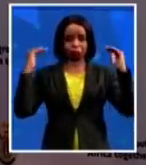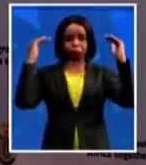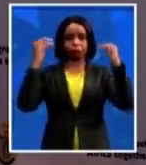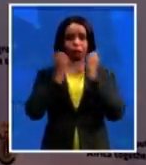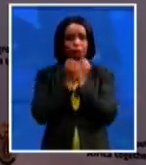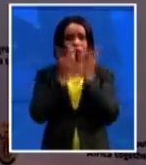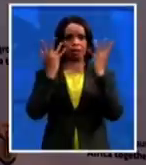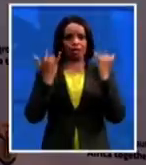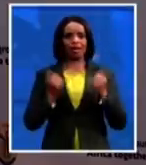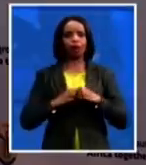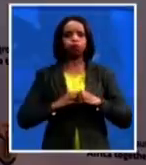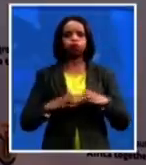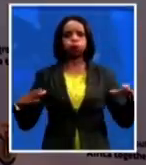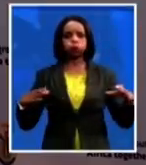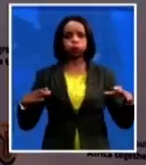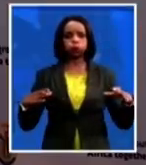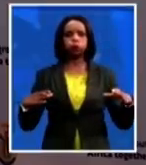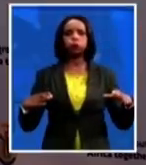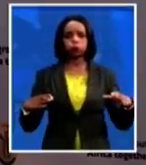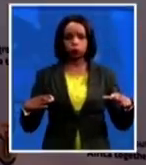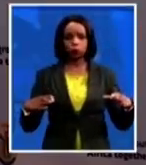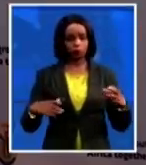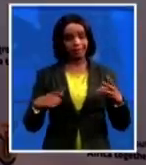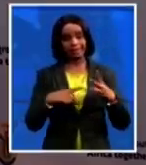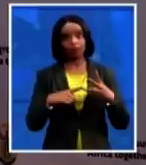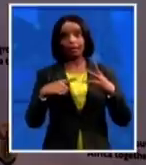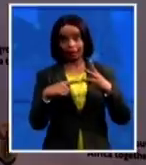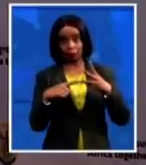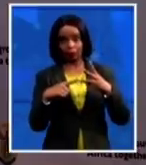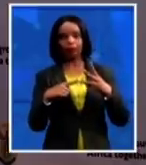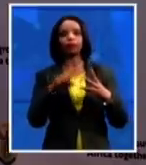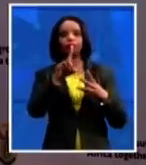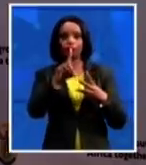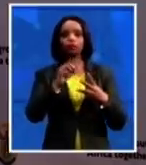Mandatory vaccines, any recommendations or progress report